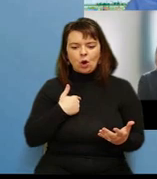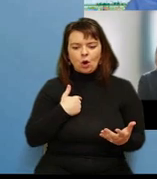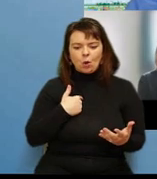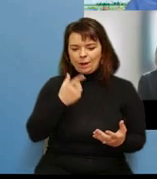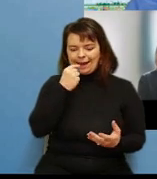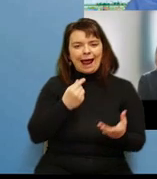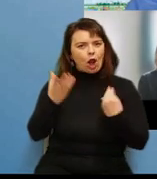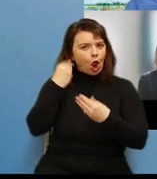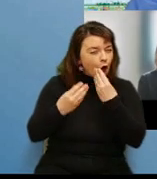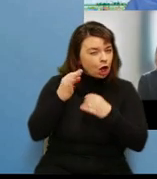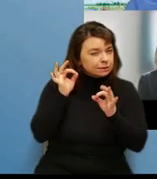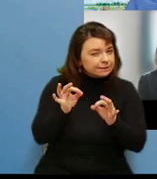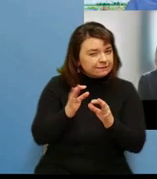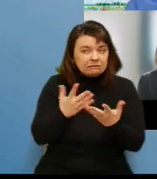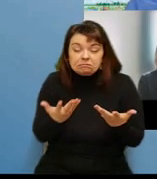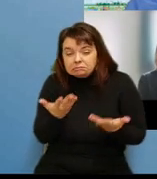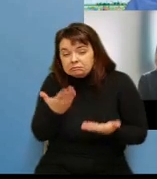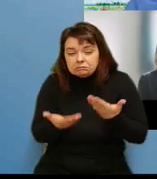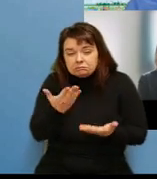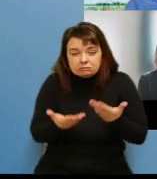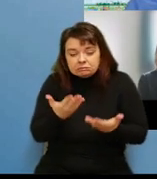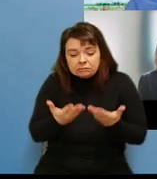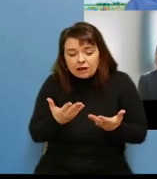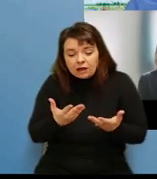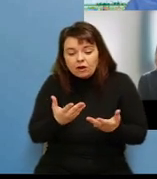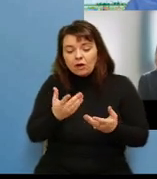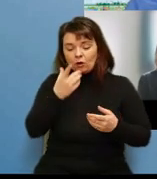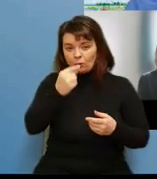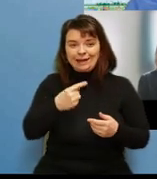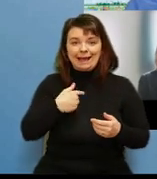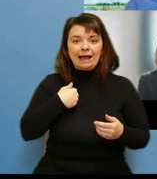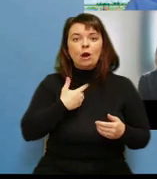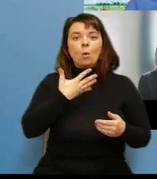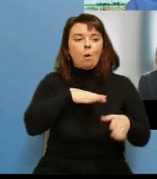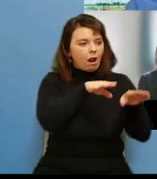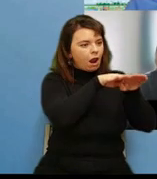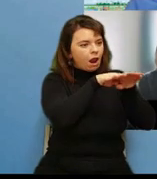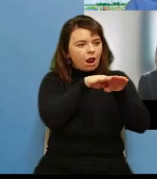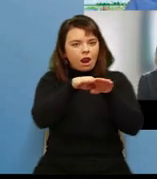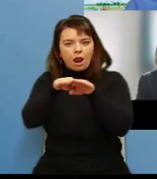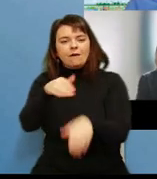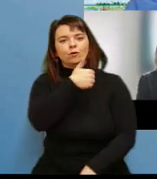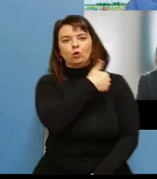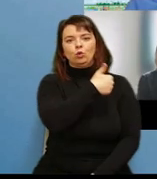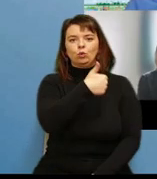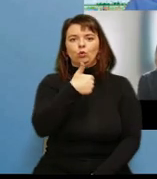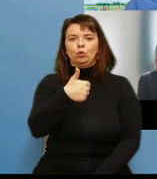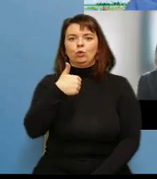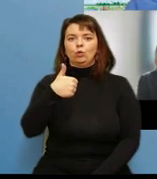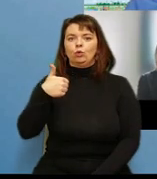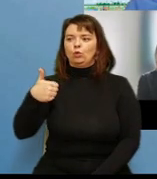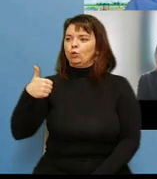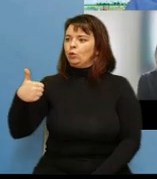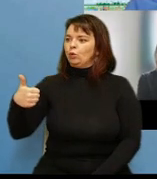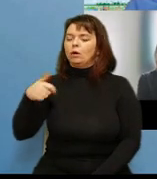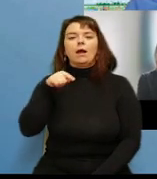2 failings, as it were. And I don't know that there's anything to be learned from that particularly, but it strikes me that if we can